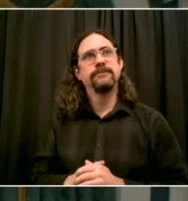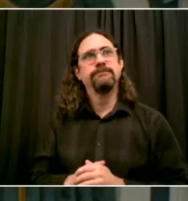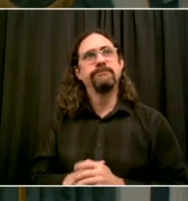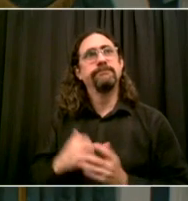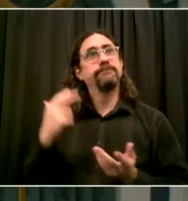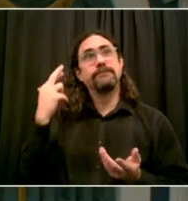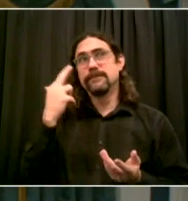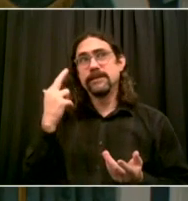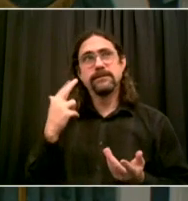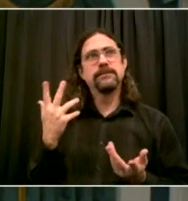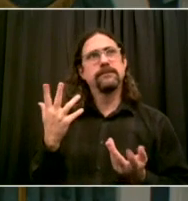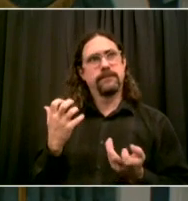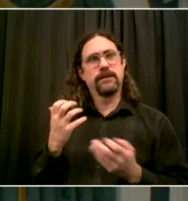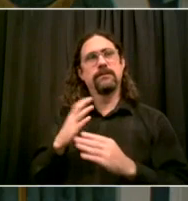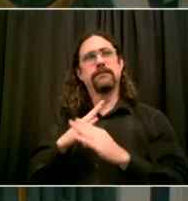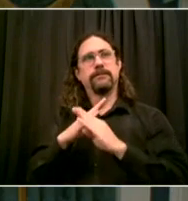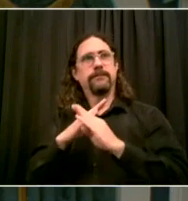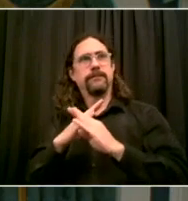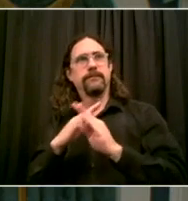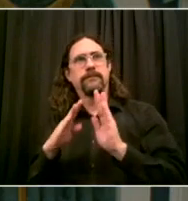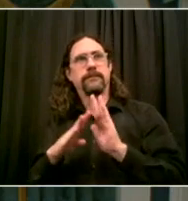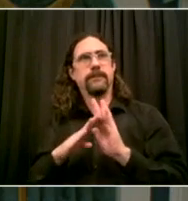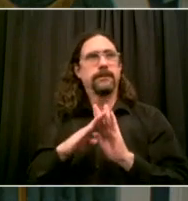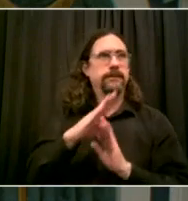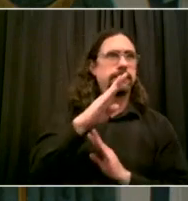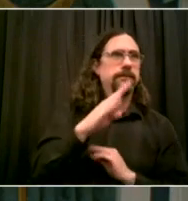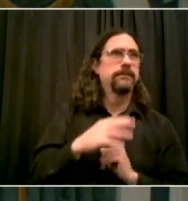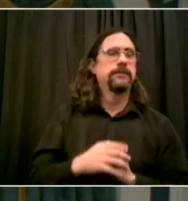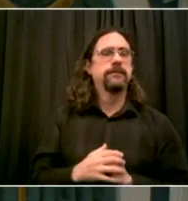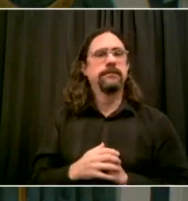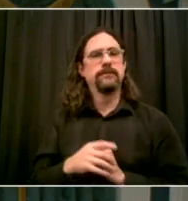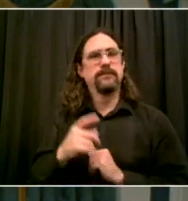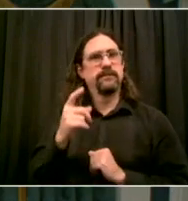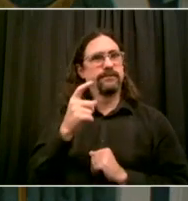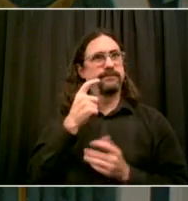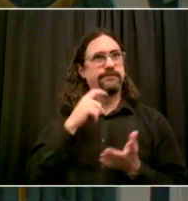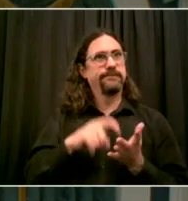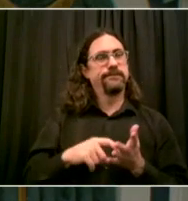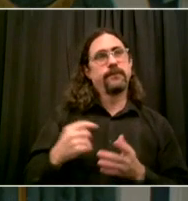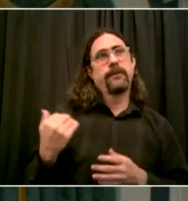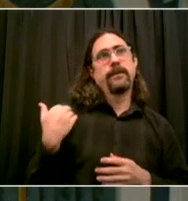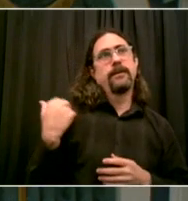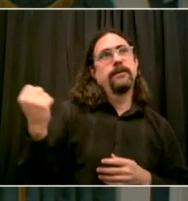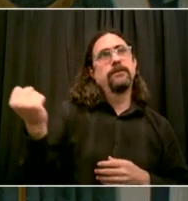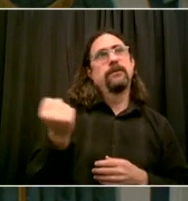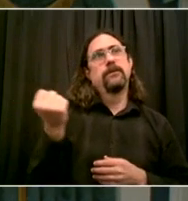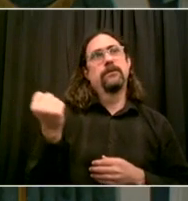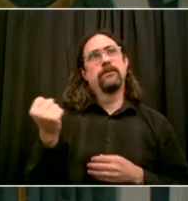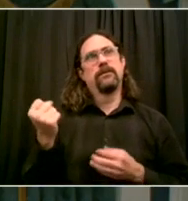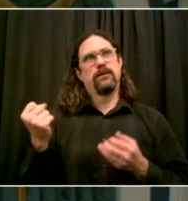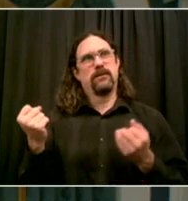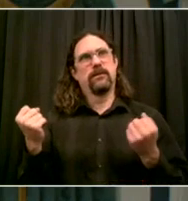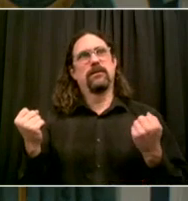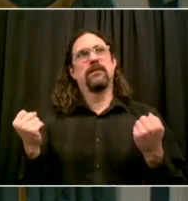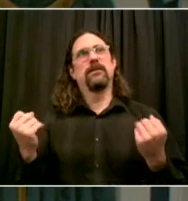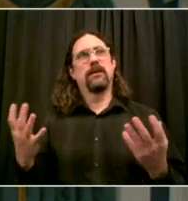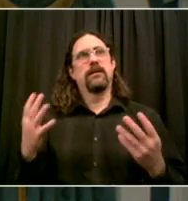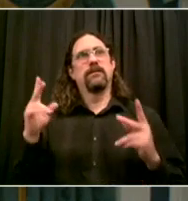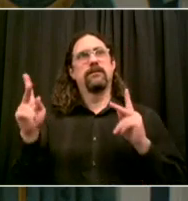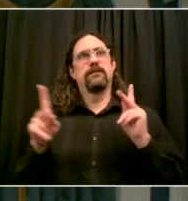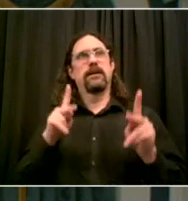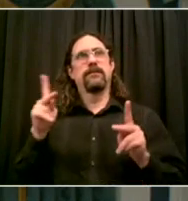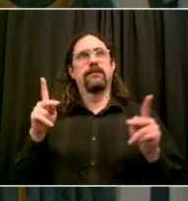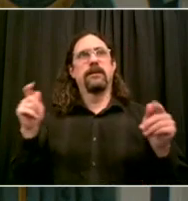The celebrations included a lot of people in masks, but very few people keeping 6 feet apart. Are you guys